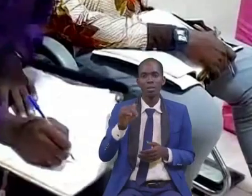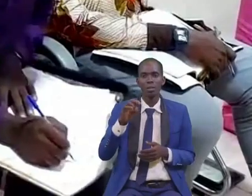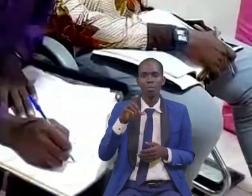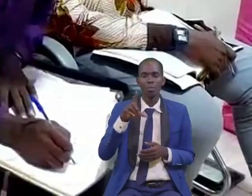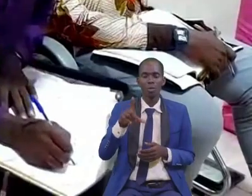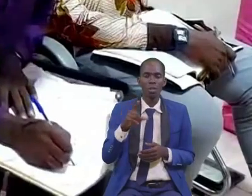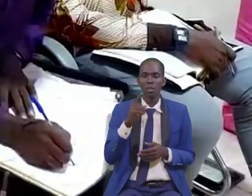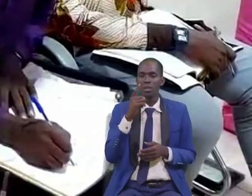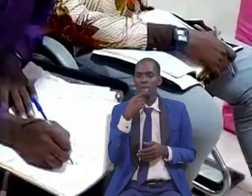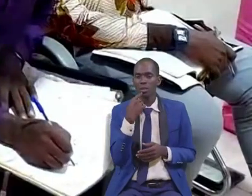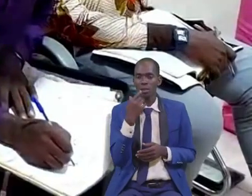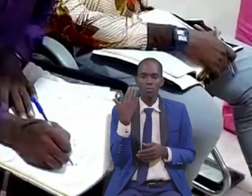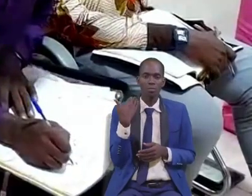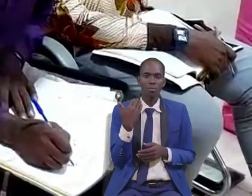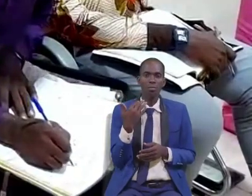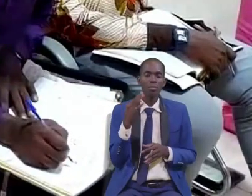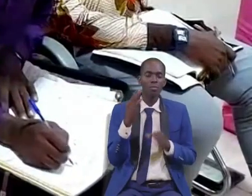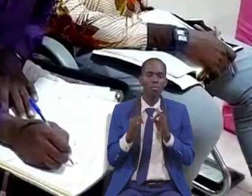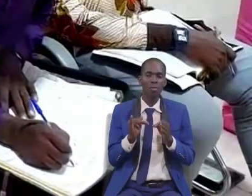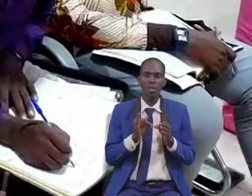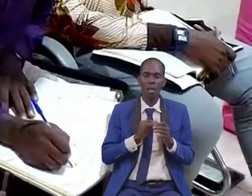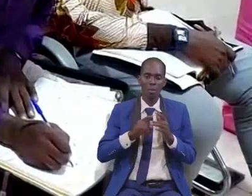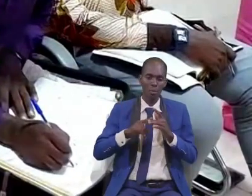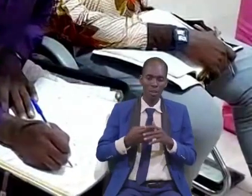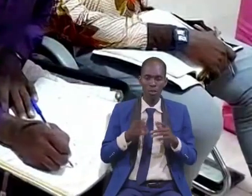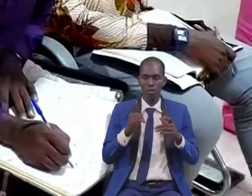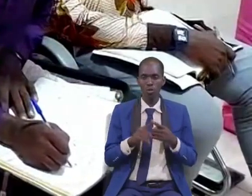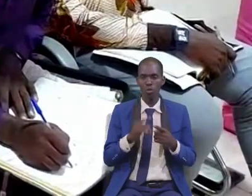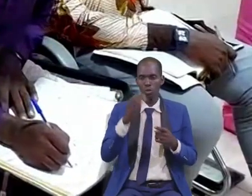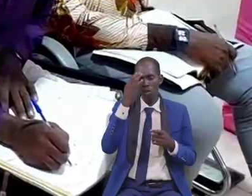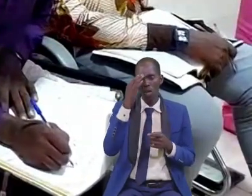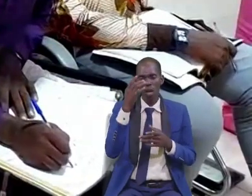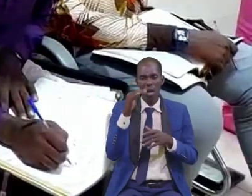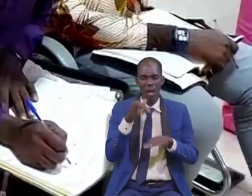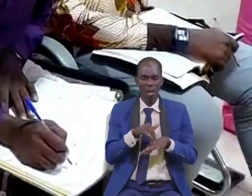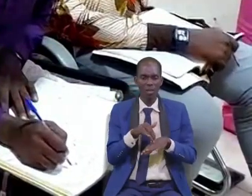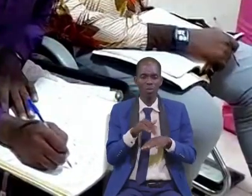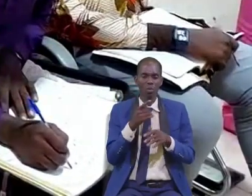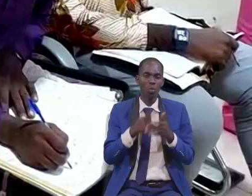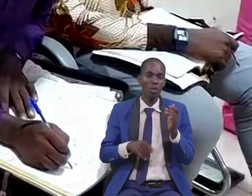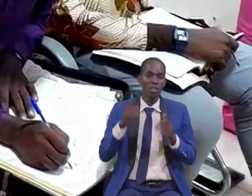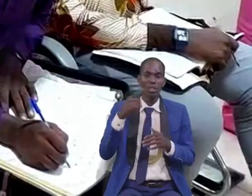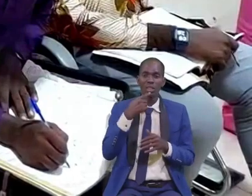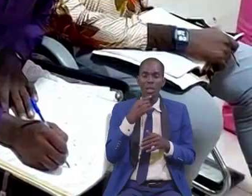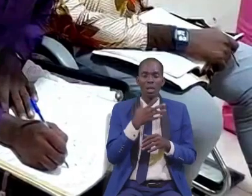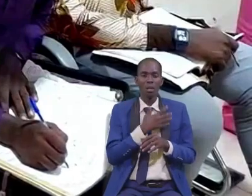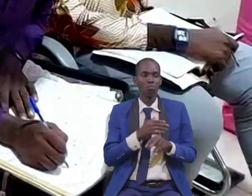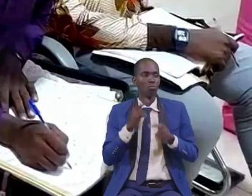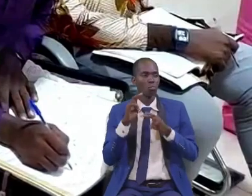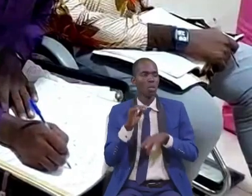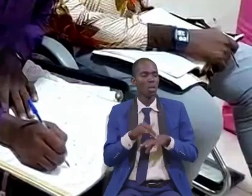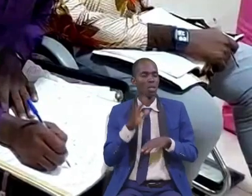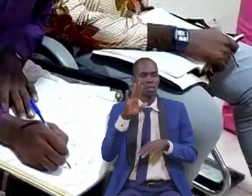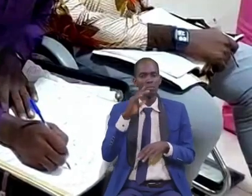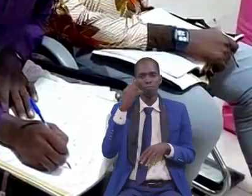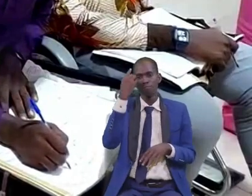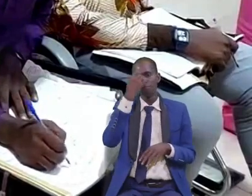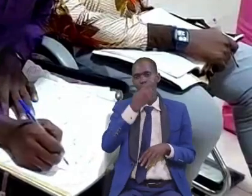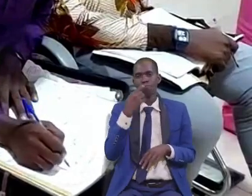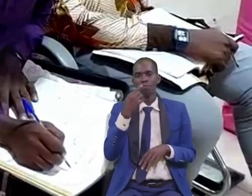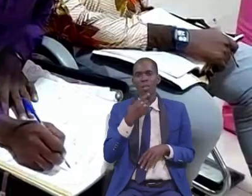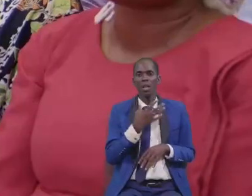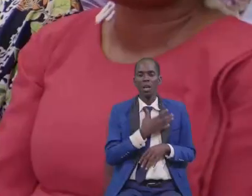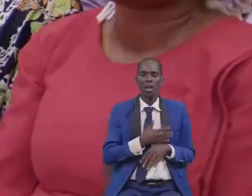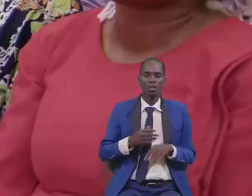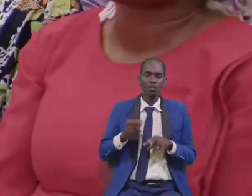I begin to look at them and look at their faces and take in their action, if I begin to